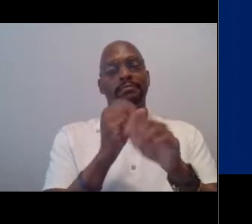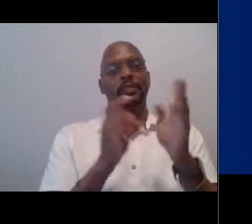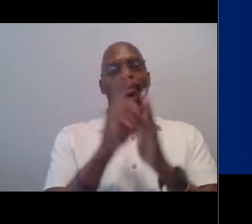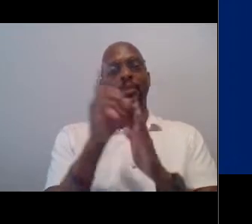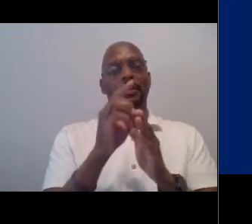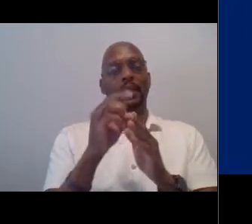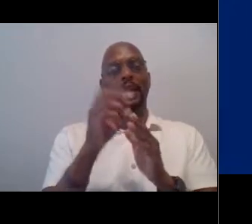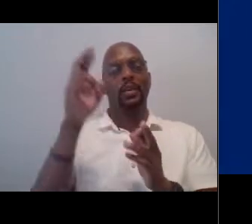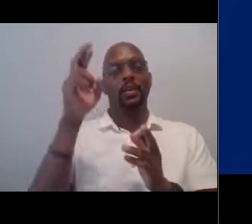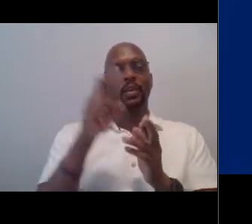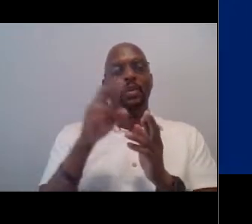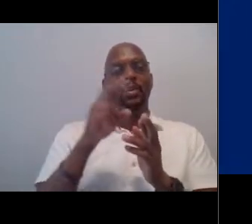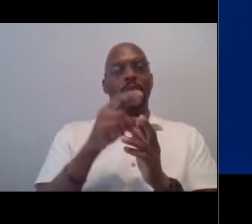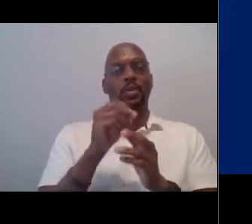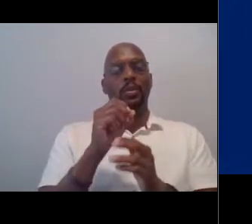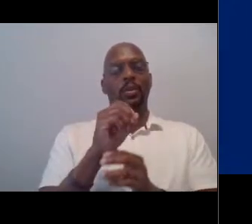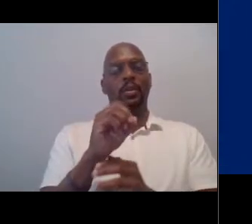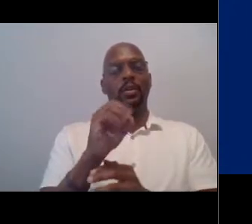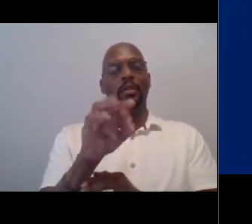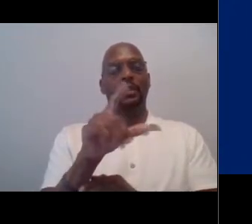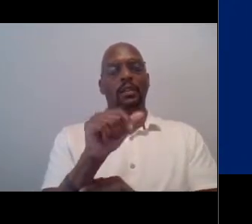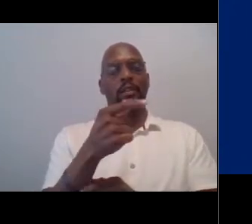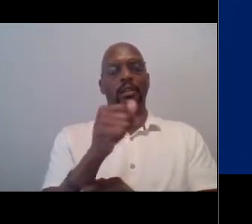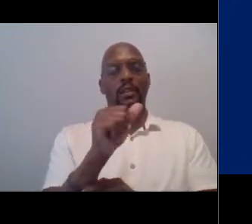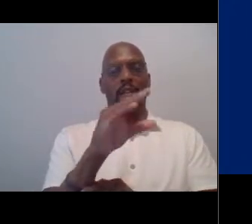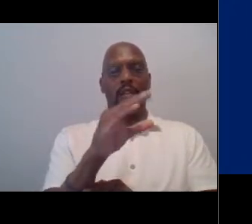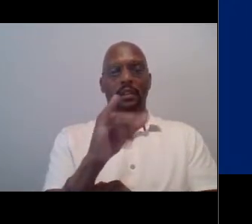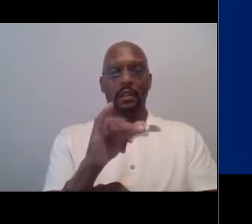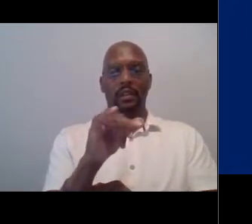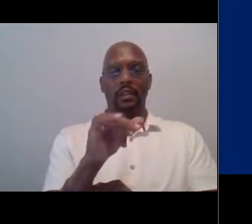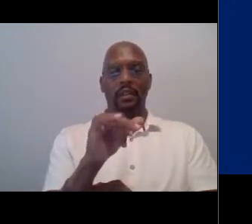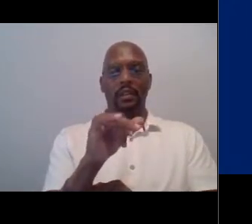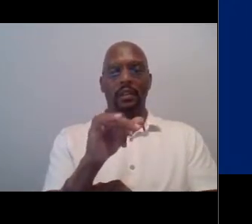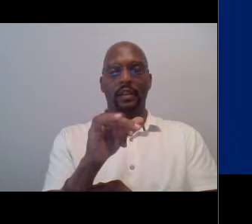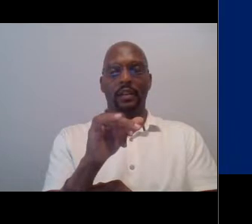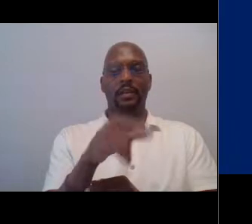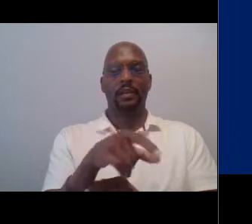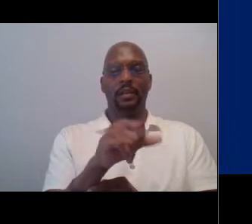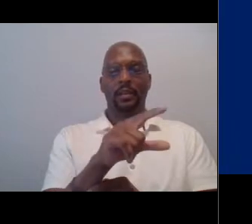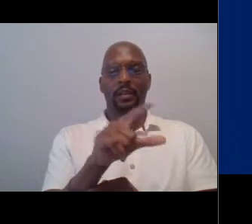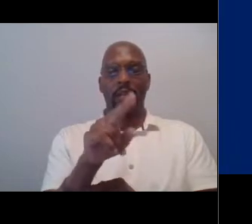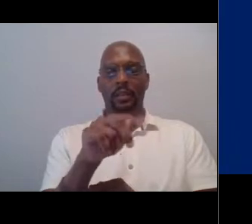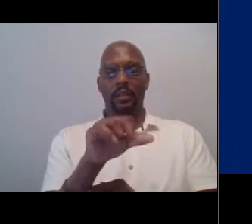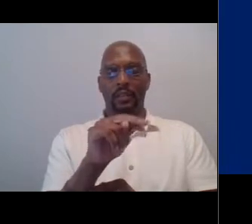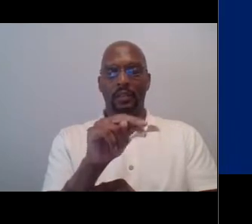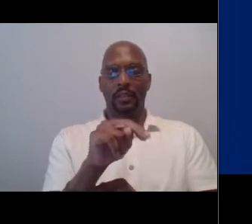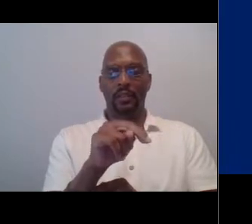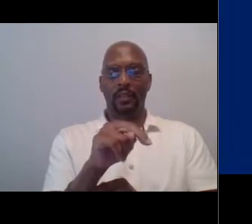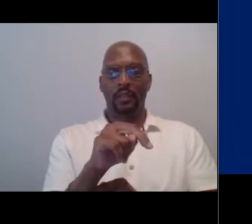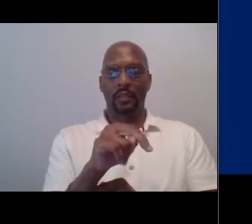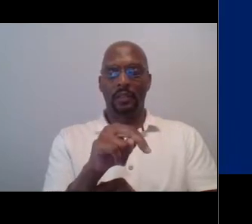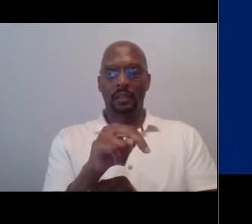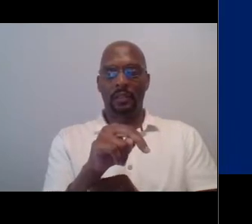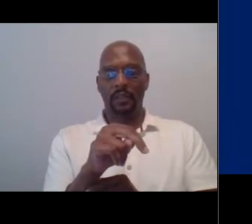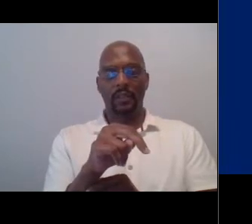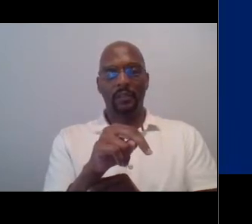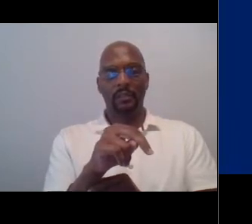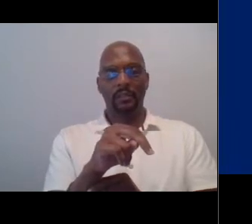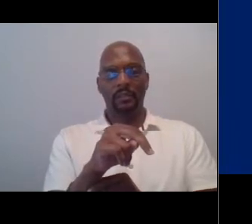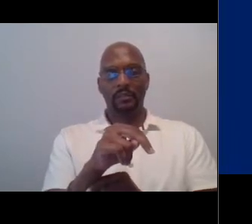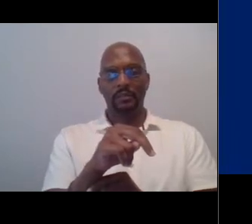reduction of legacy pollution. So it's not every program. So we're trying to get it into those programs as a